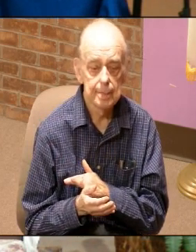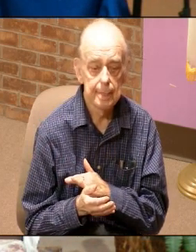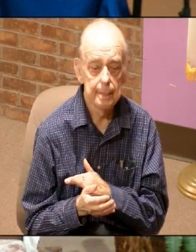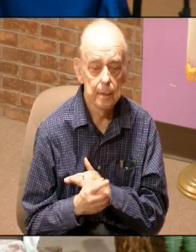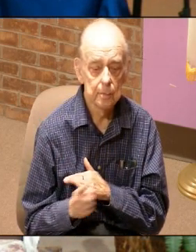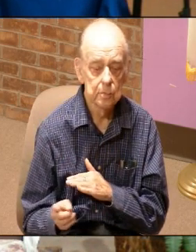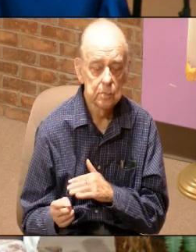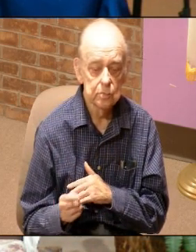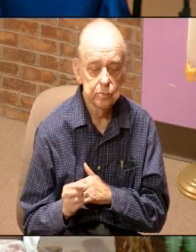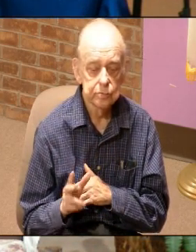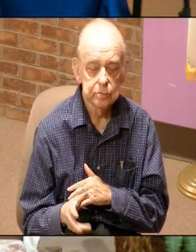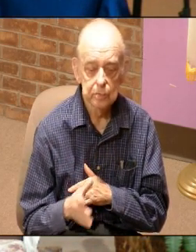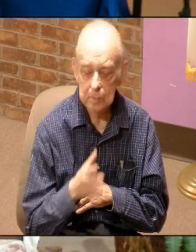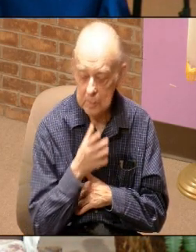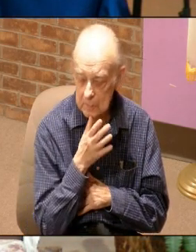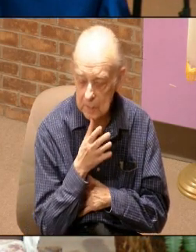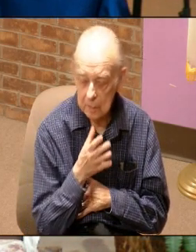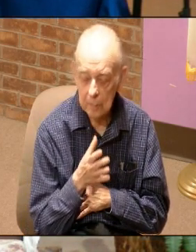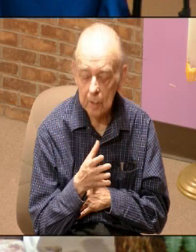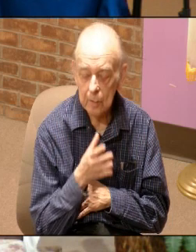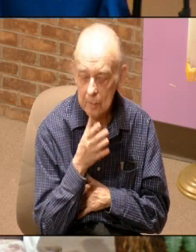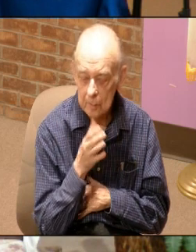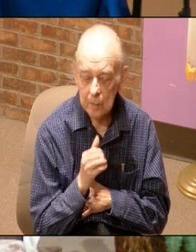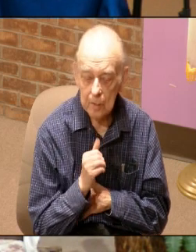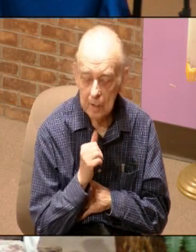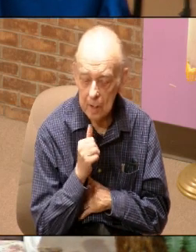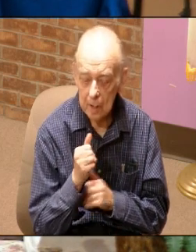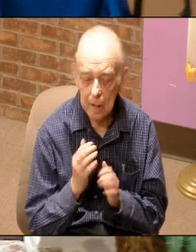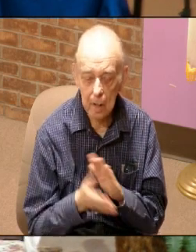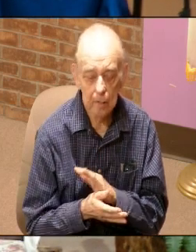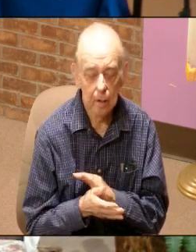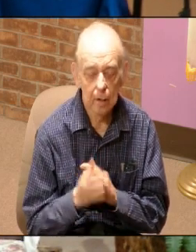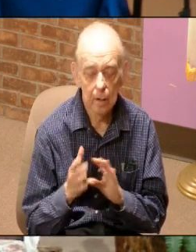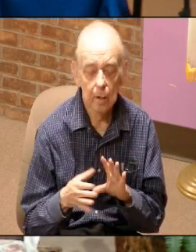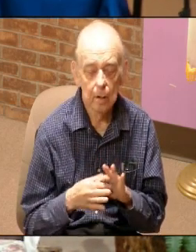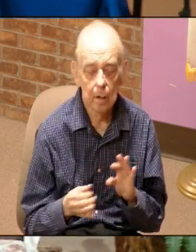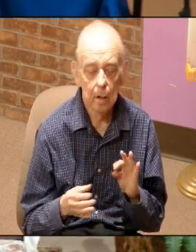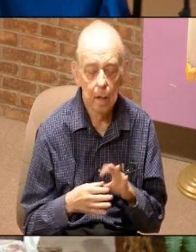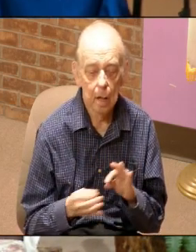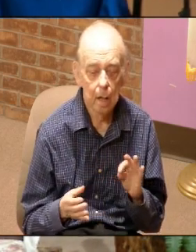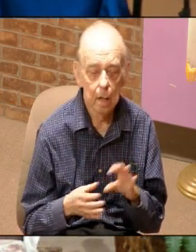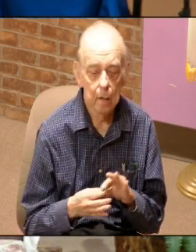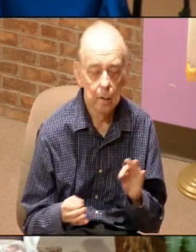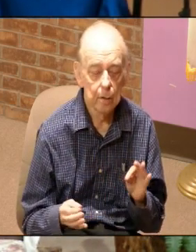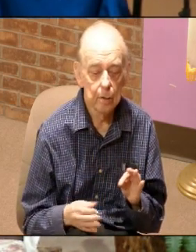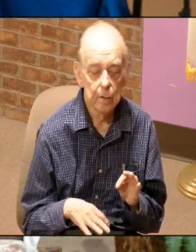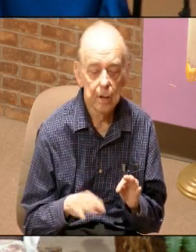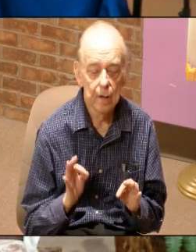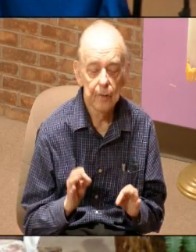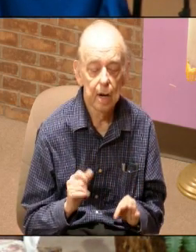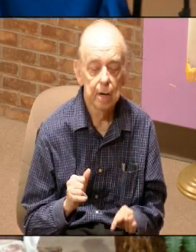these three mothers would not be their story would not be out on Instagram.